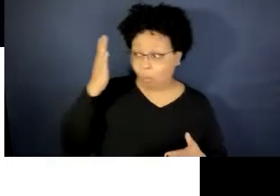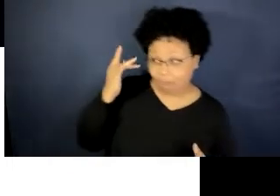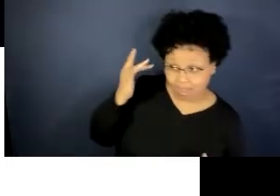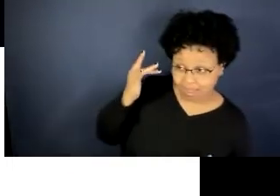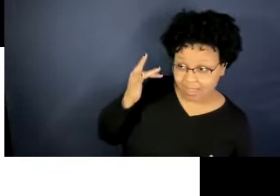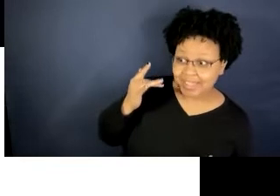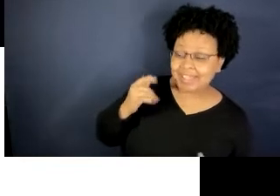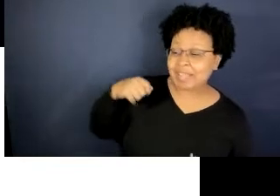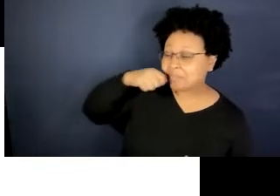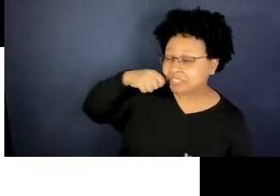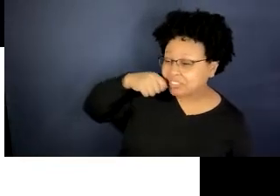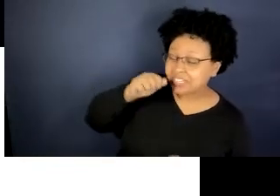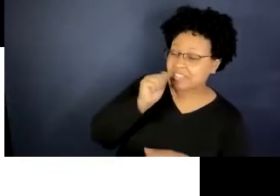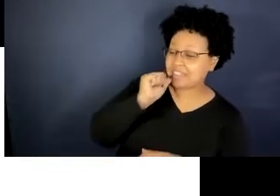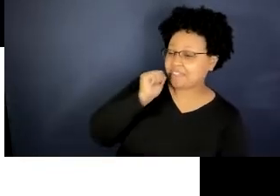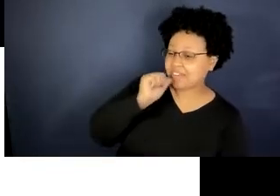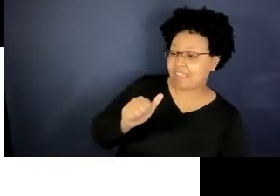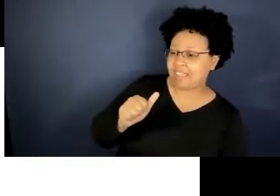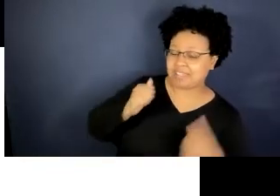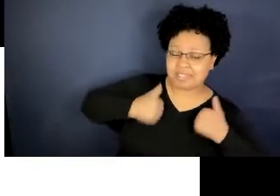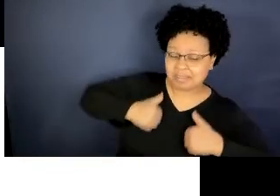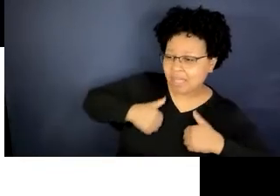bath. Those are reasons to be beautiful.